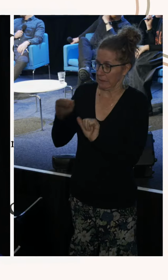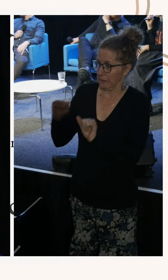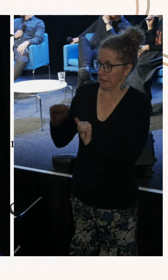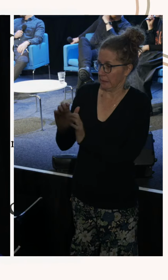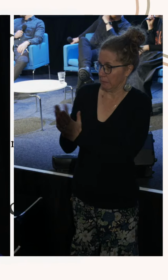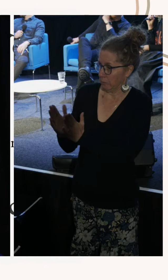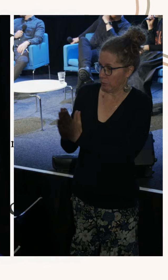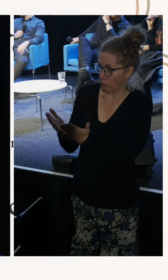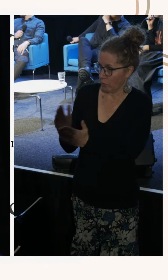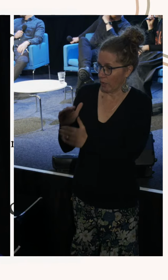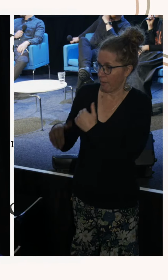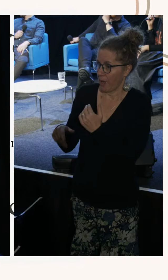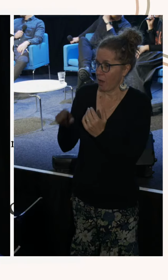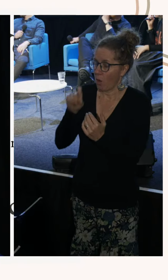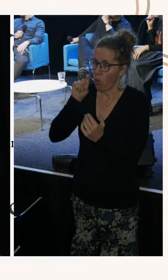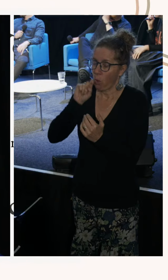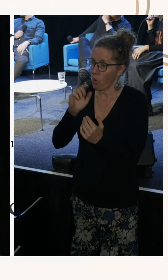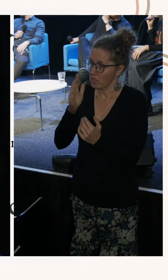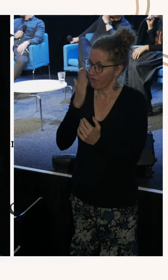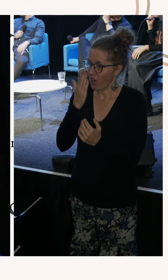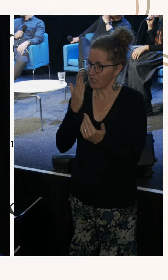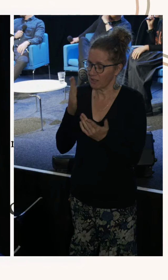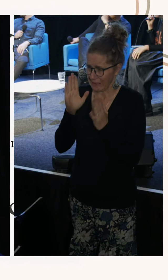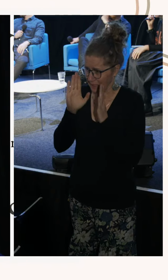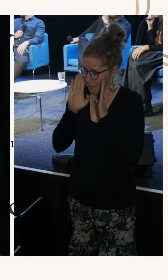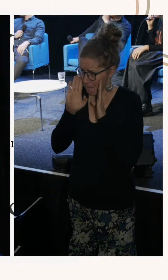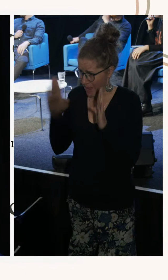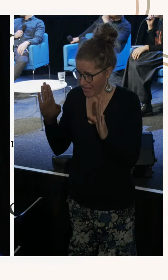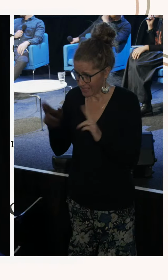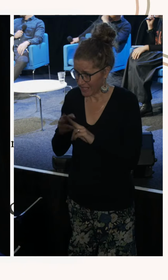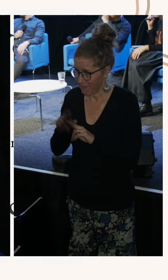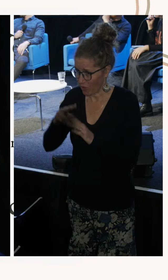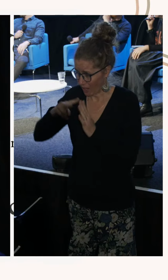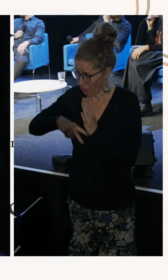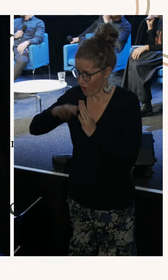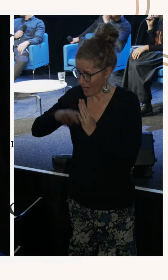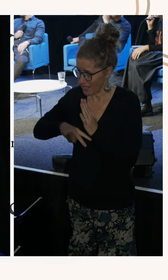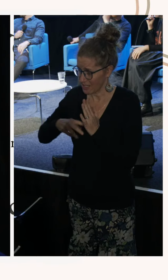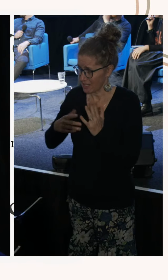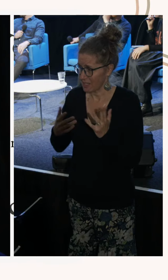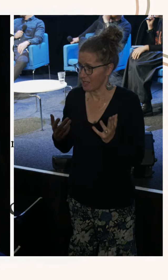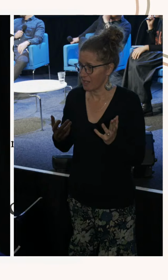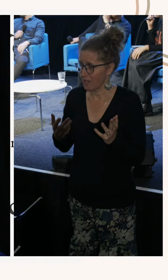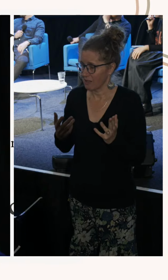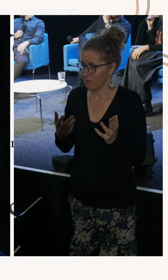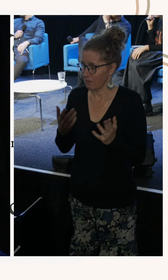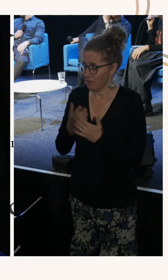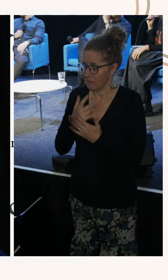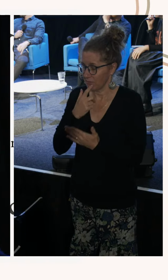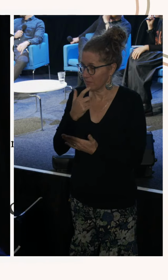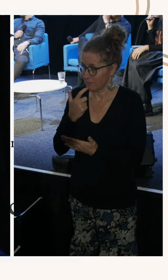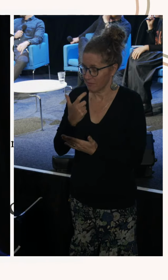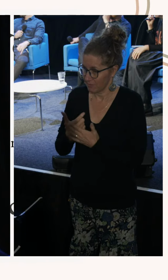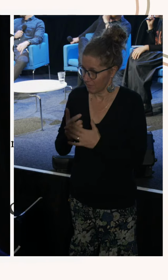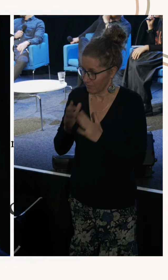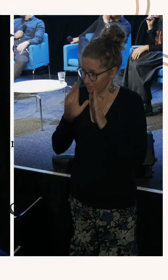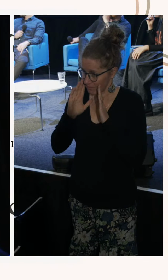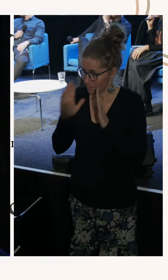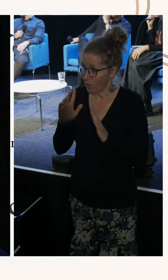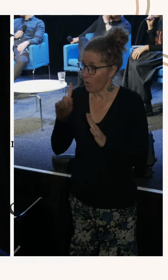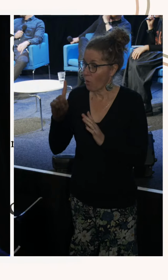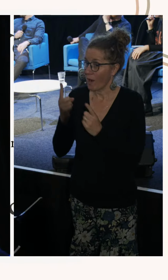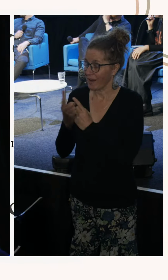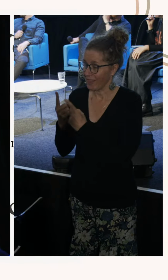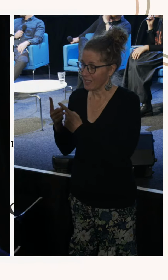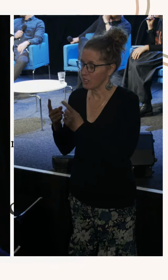books about the waterfront are just amazing. If you ever get the chance to read them, they're just astonishing. And one of the things, for instance, that